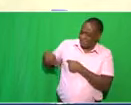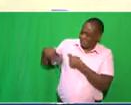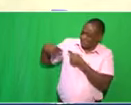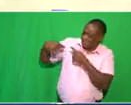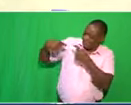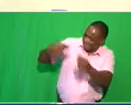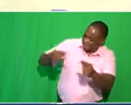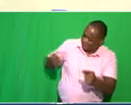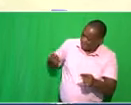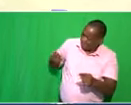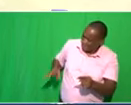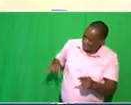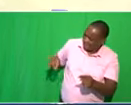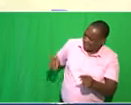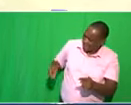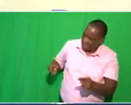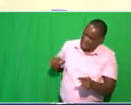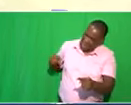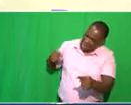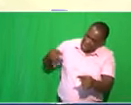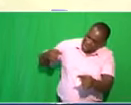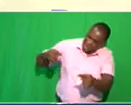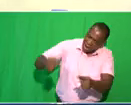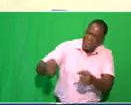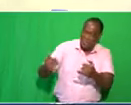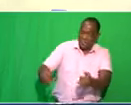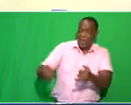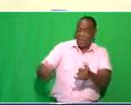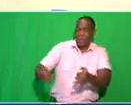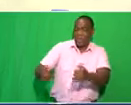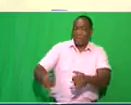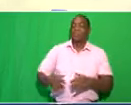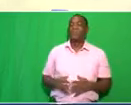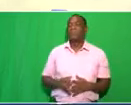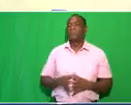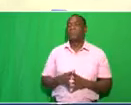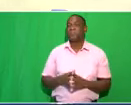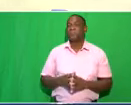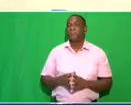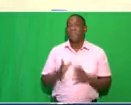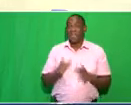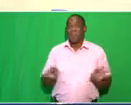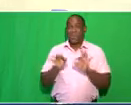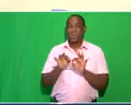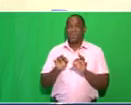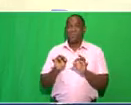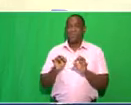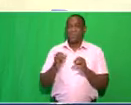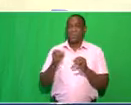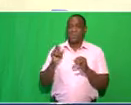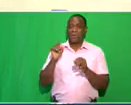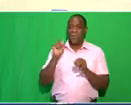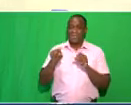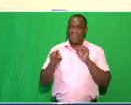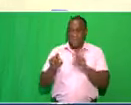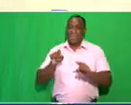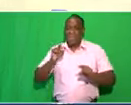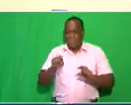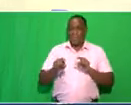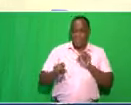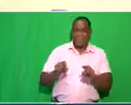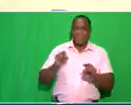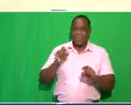1960 to now, and of the emerging questions, of course, is it still relevant today as it was perhaps in 1960,